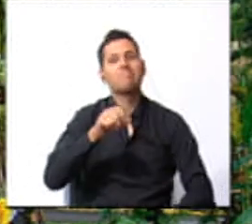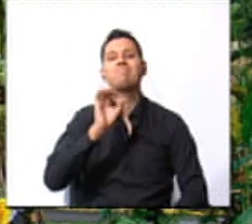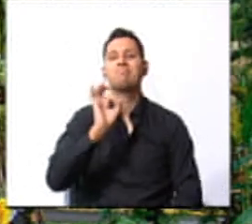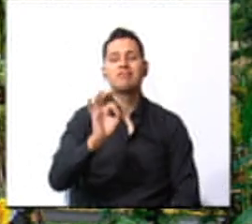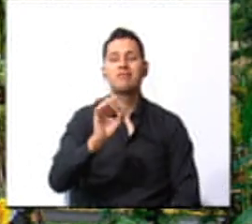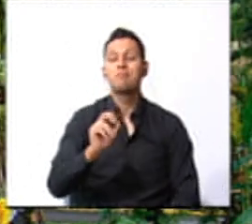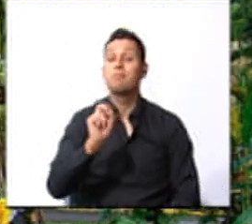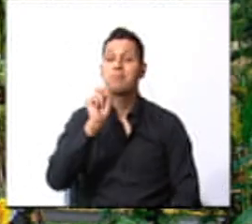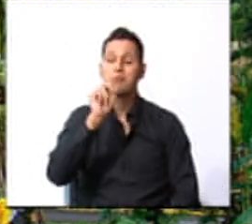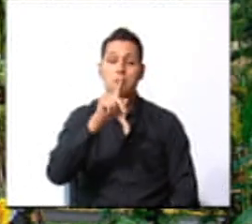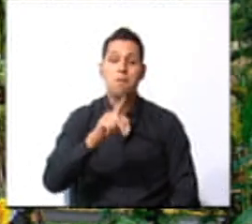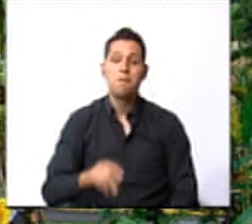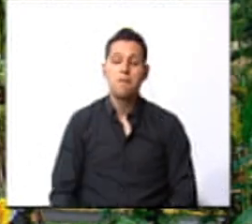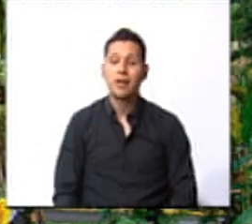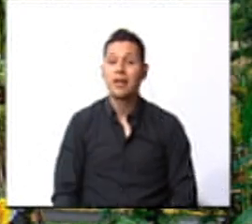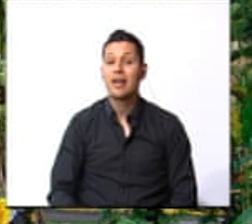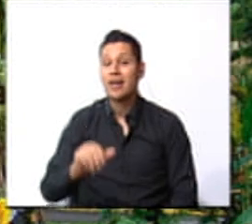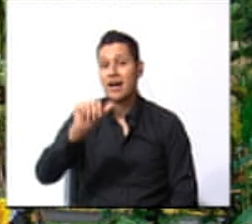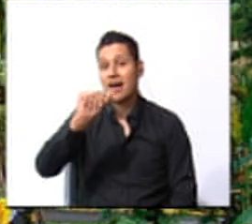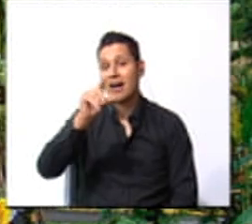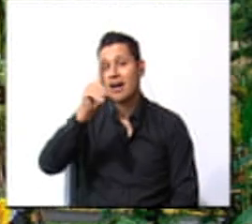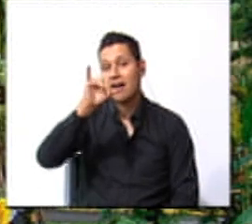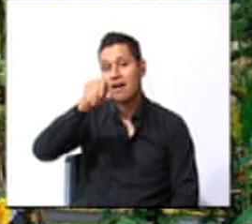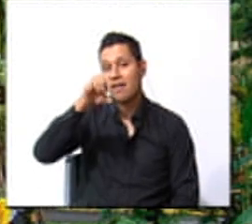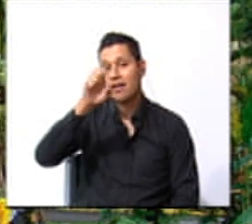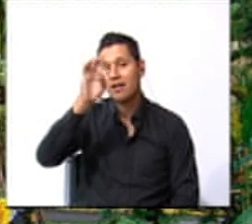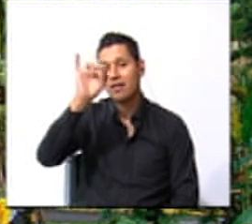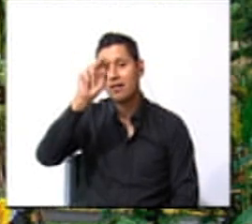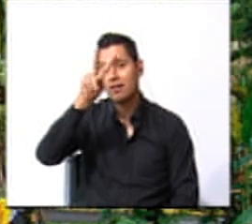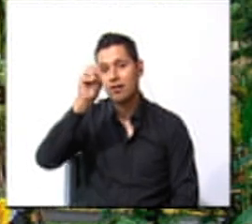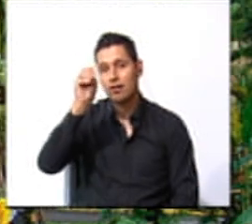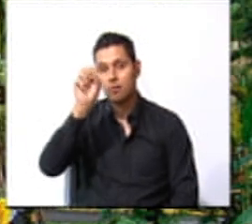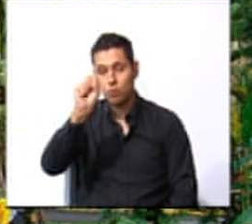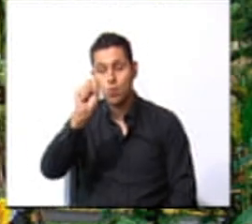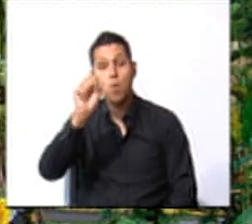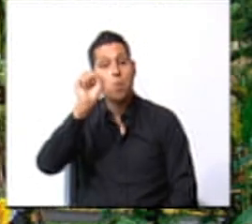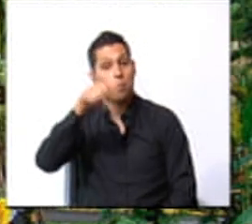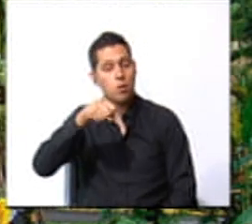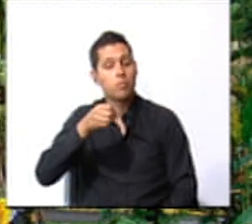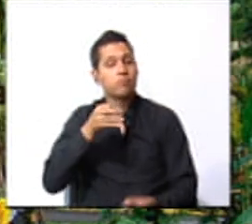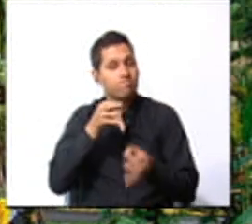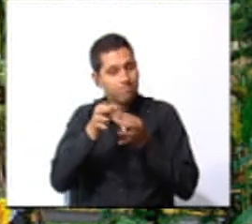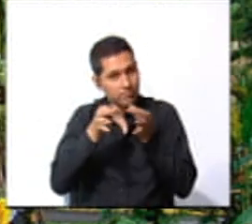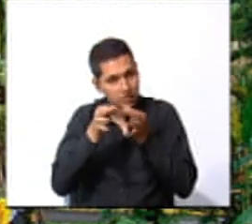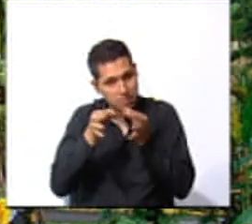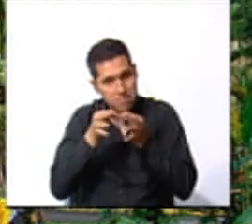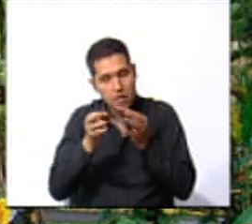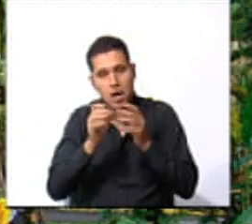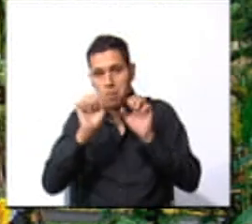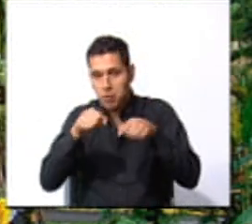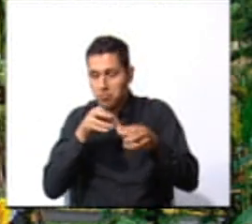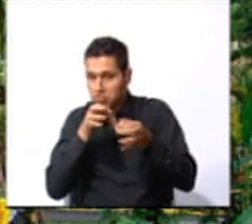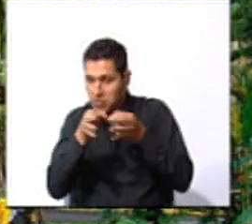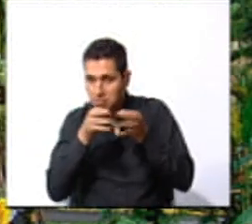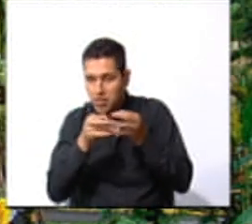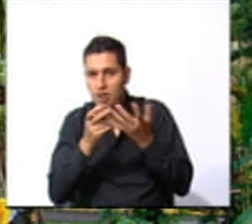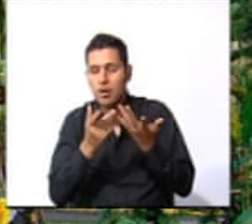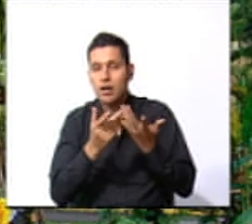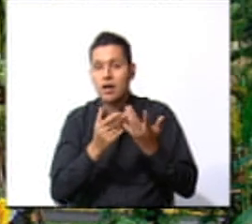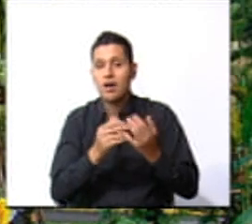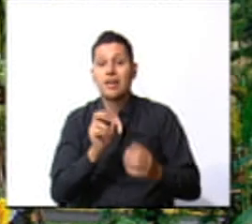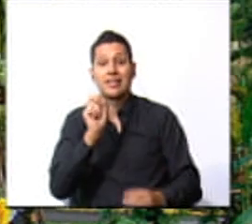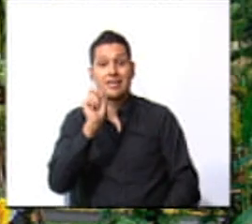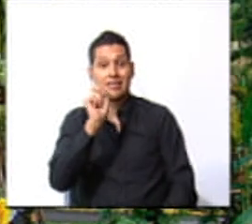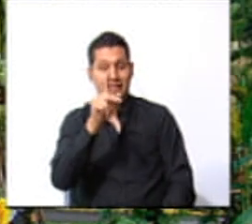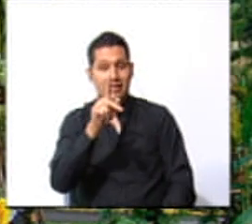Well, with the adjectives, we can write descriptive text. And today, we are going to